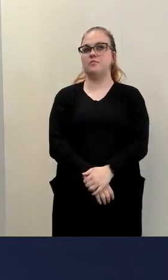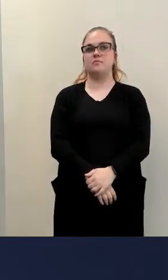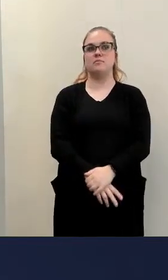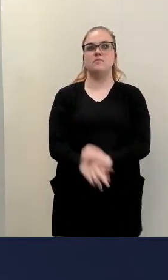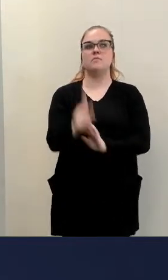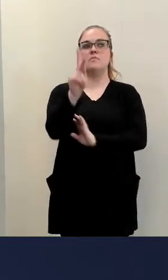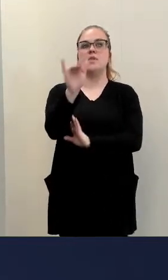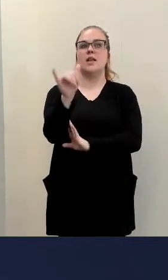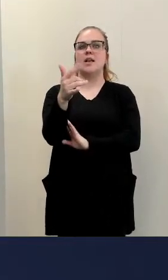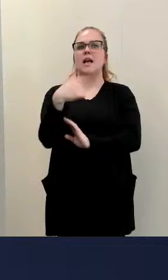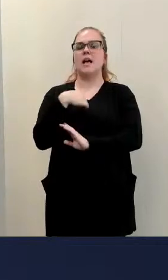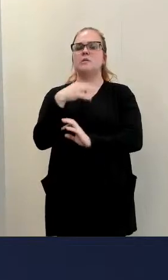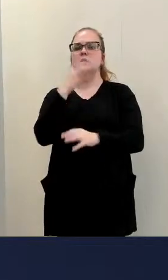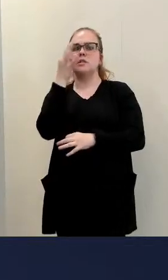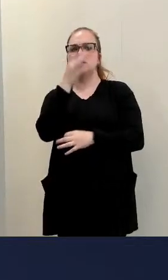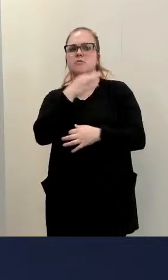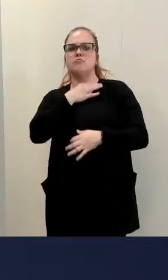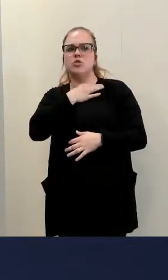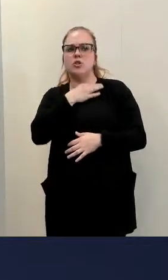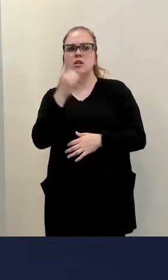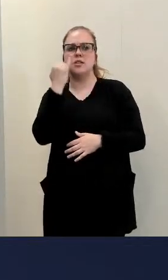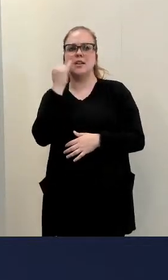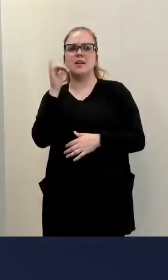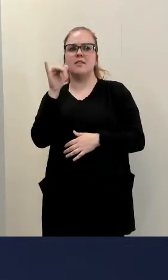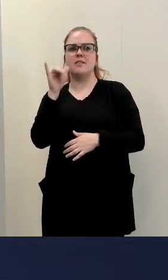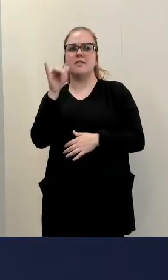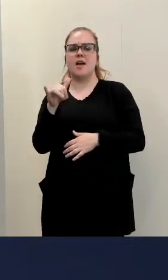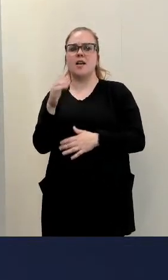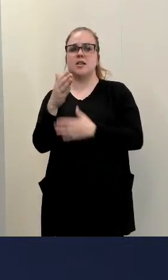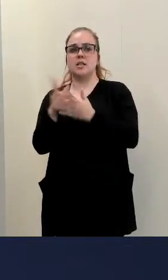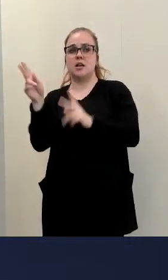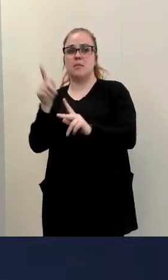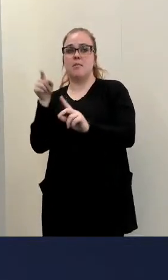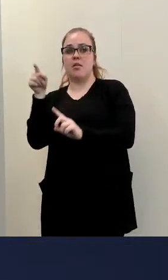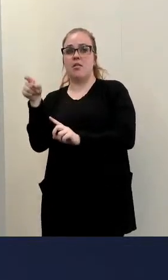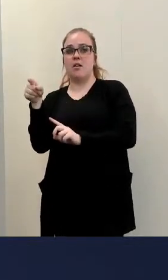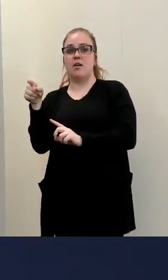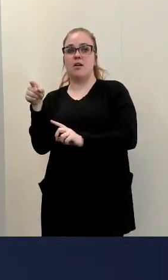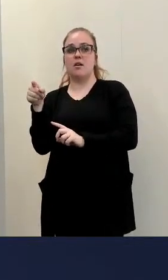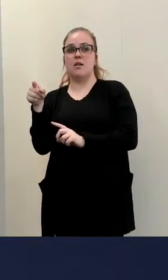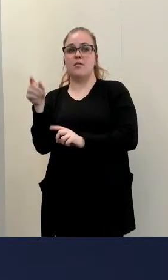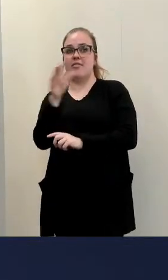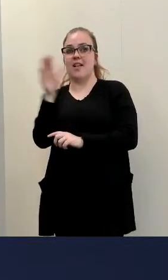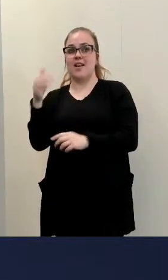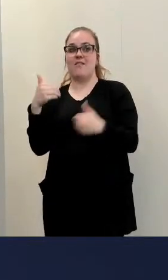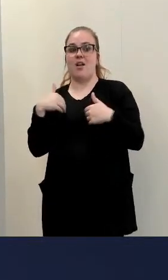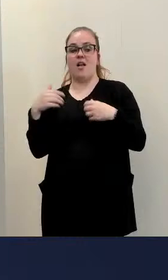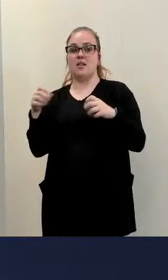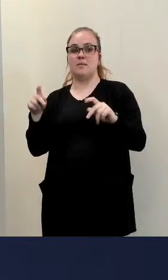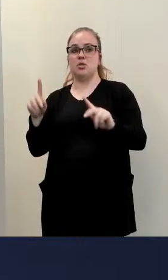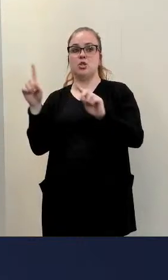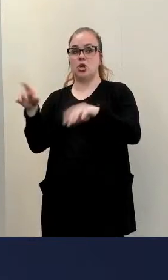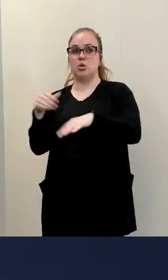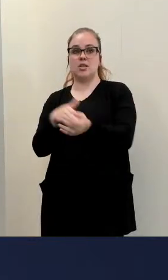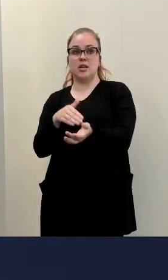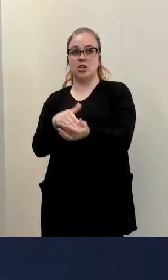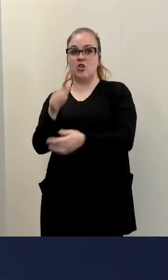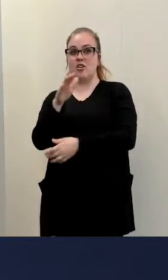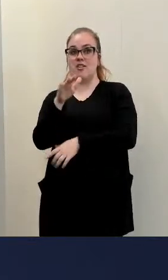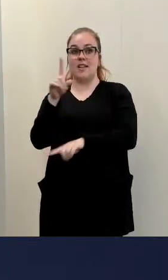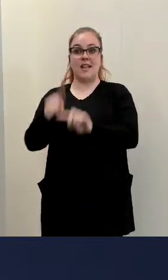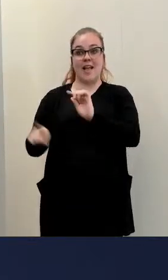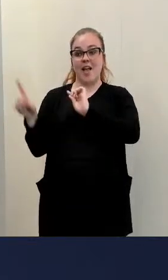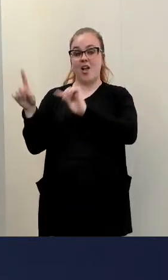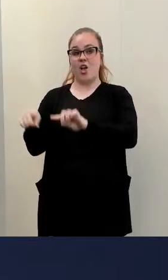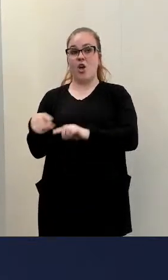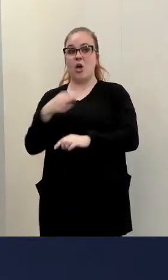Any I was wondering if it was a situation in that survey where you found some folks out there that just never have a chance to go to the doctor, that can't go to the doctor,